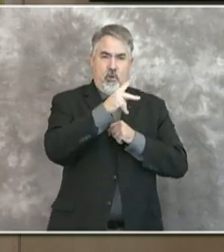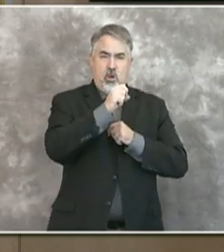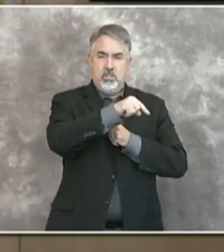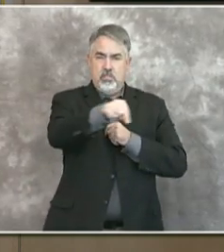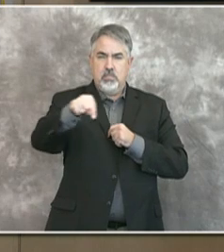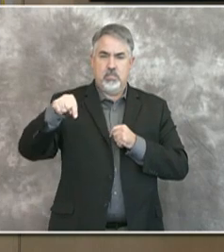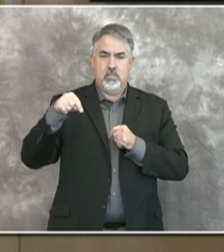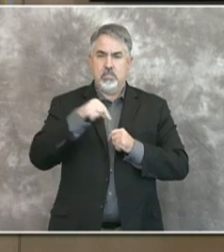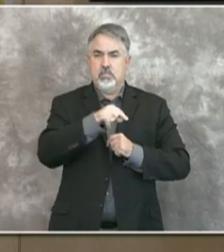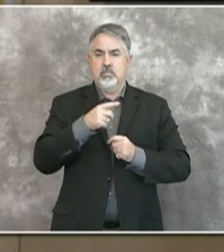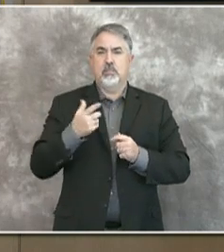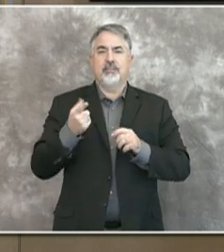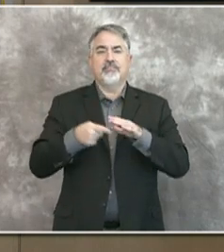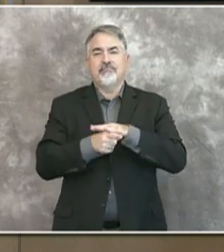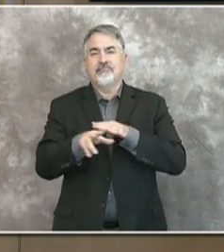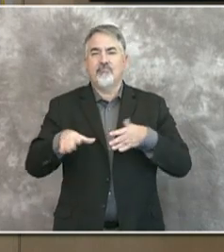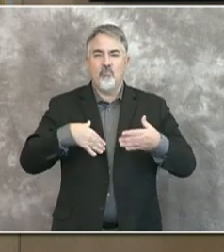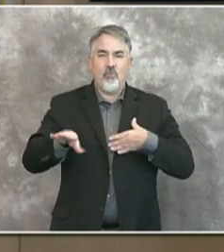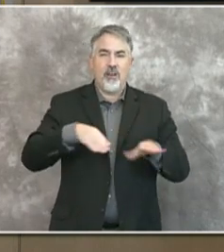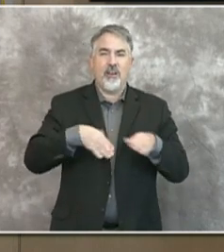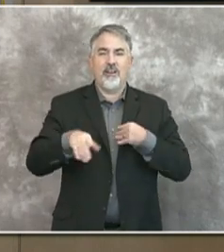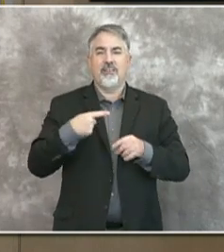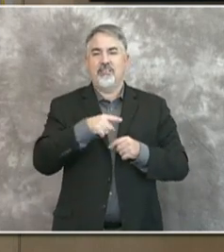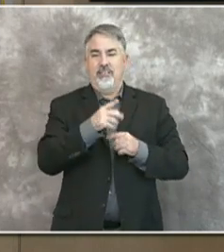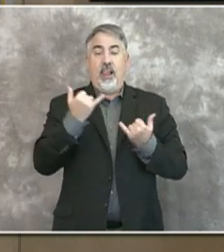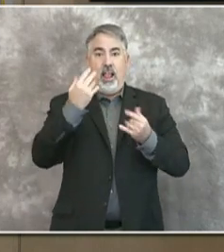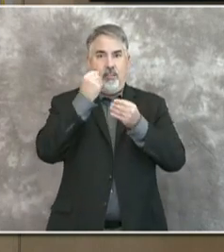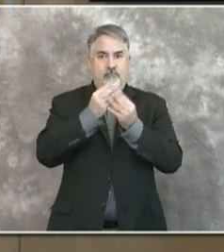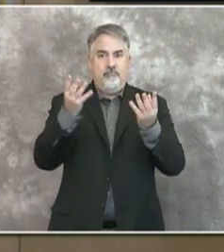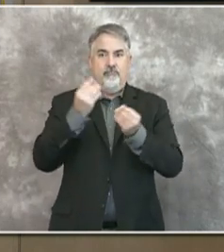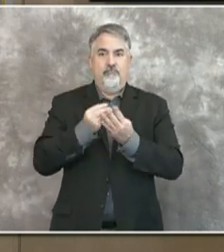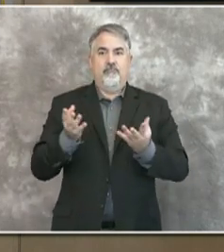this news with you today. Actually, if you had a chance to